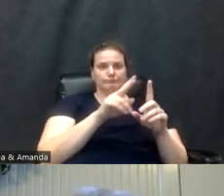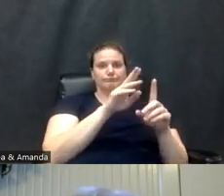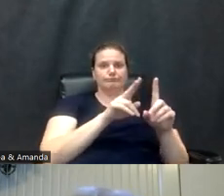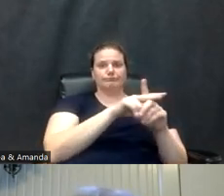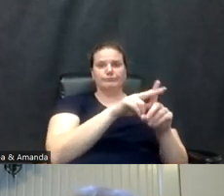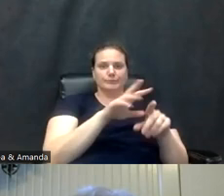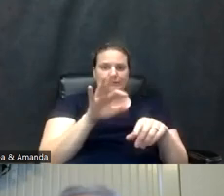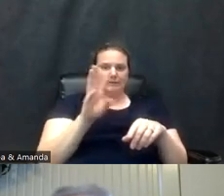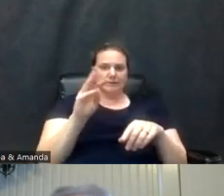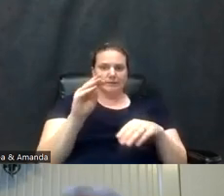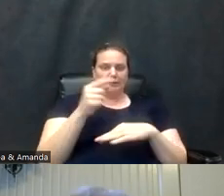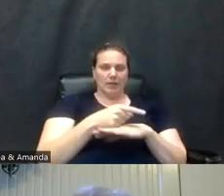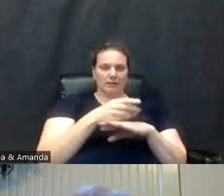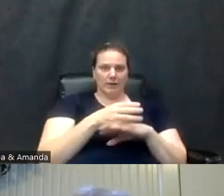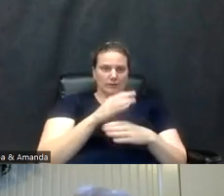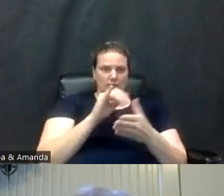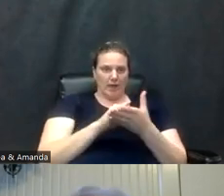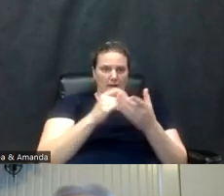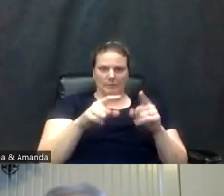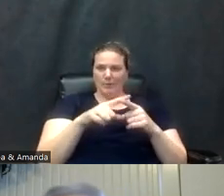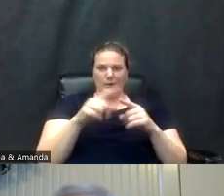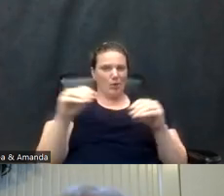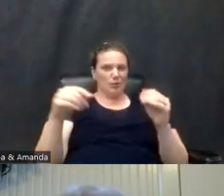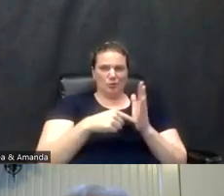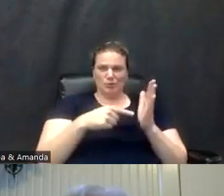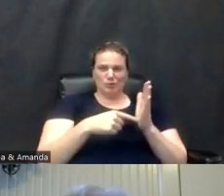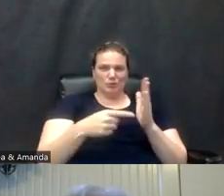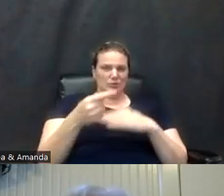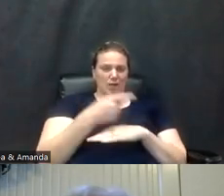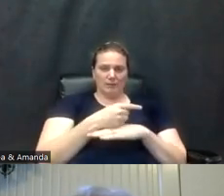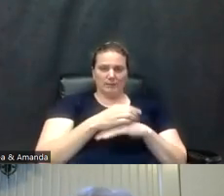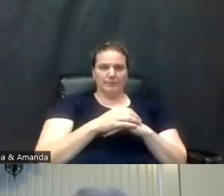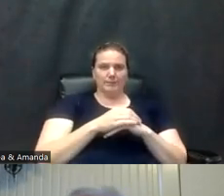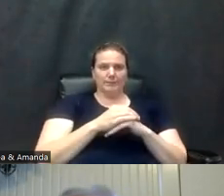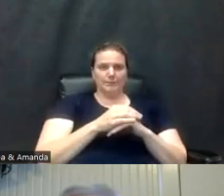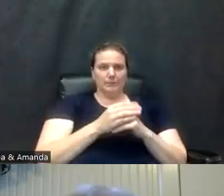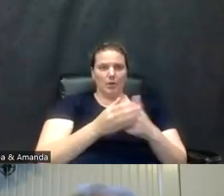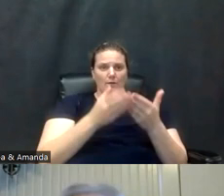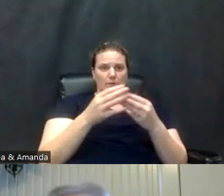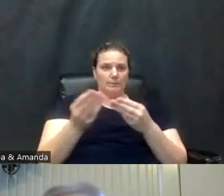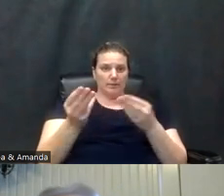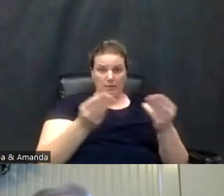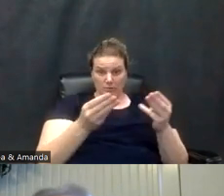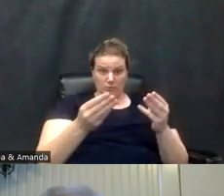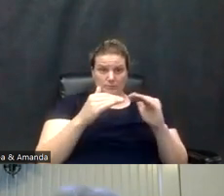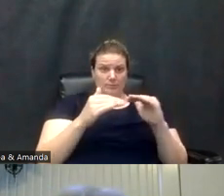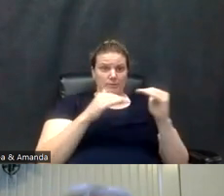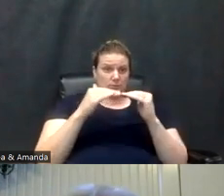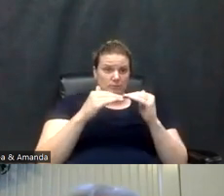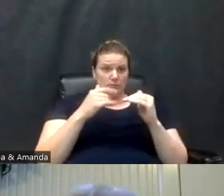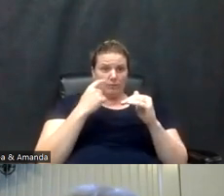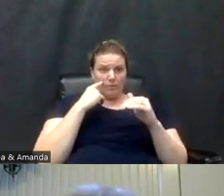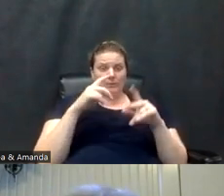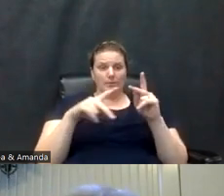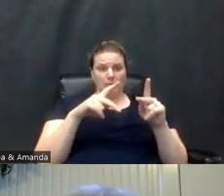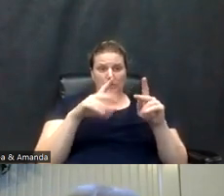the incident, but there is no deadline. And they do offer mediation that appears from their annual report that people are